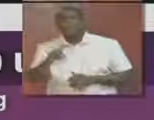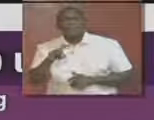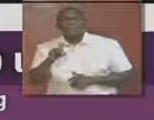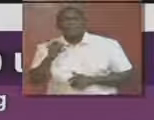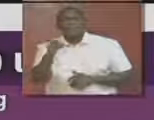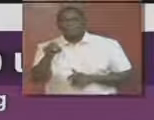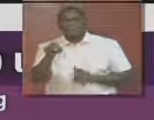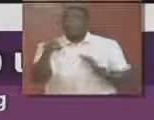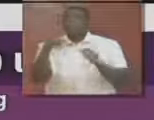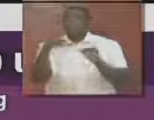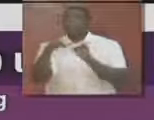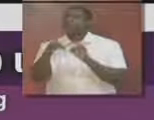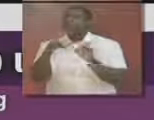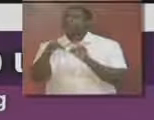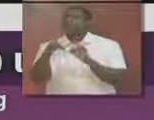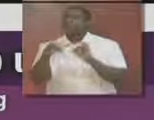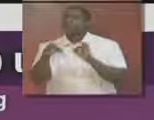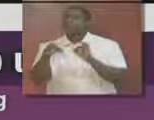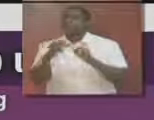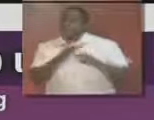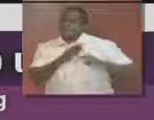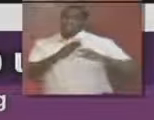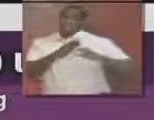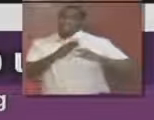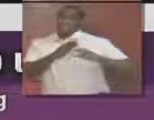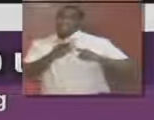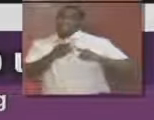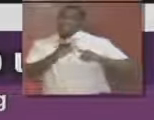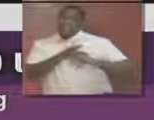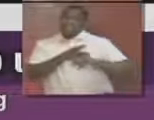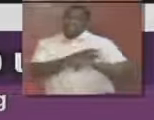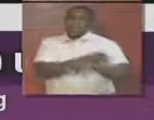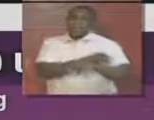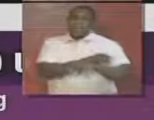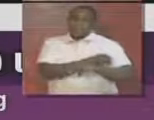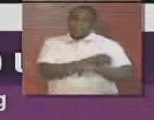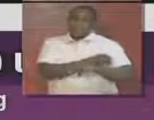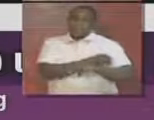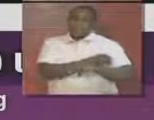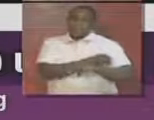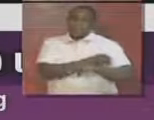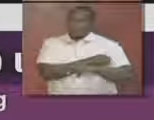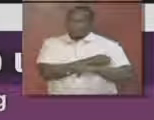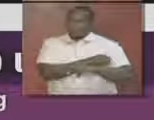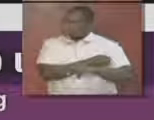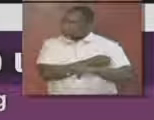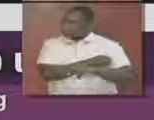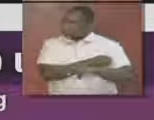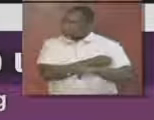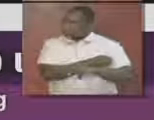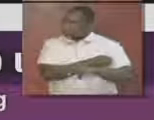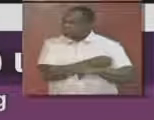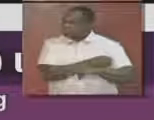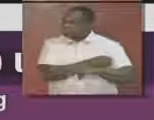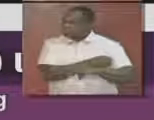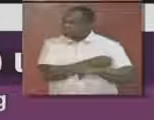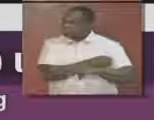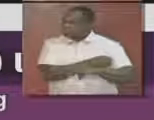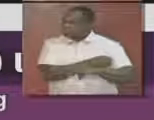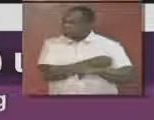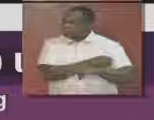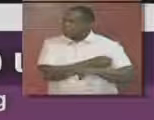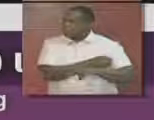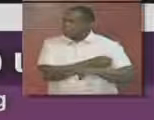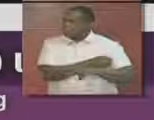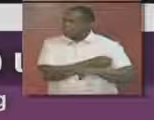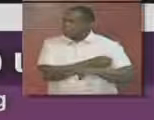that immunity from a vaccine is longer lasting than from the actual virus itself, and I found that to be very interesting. So I was just